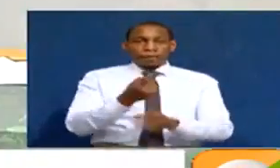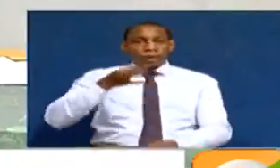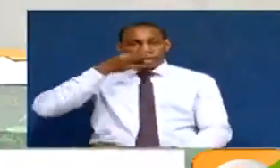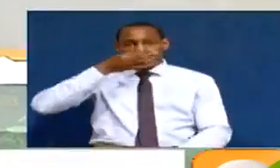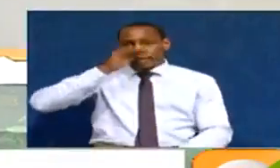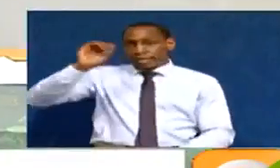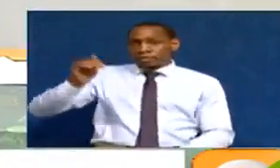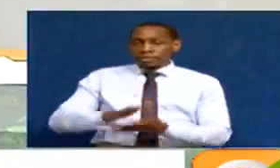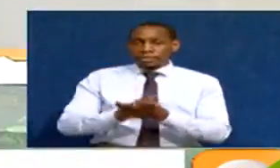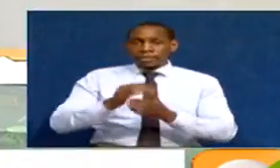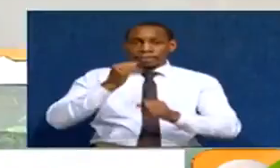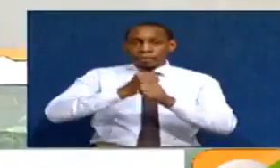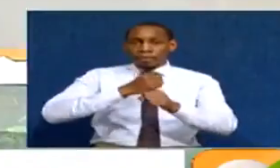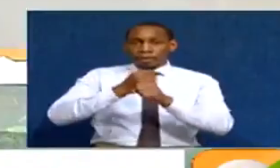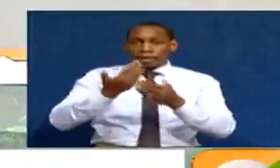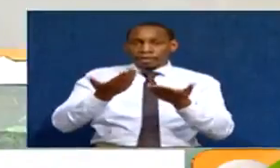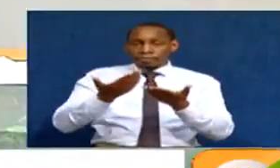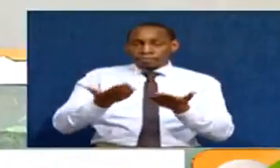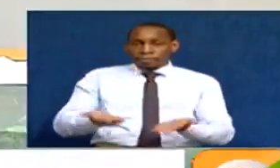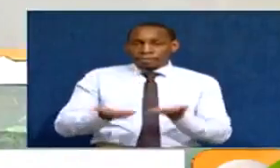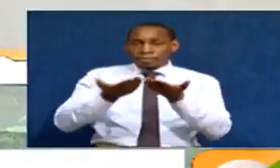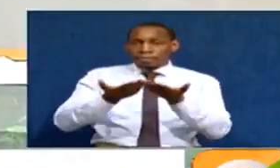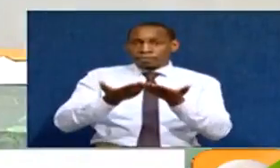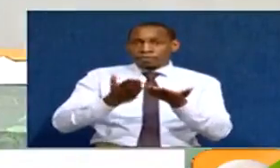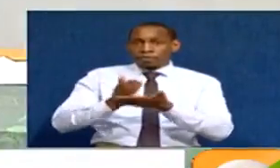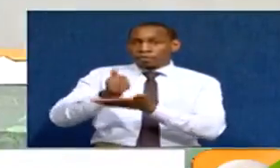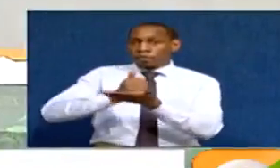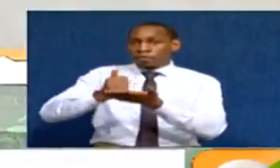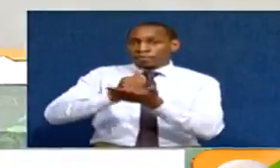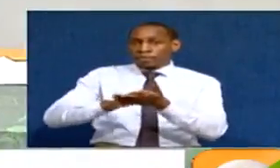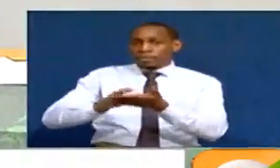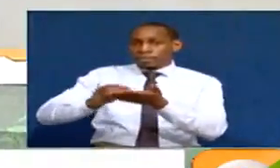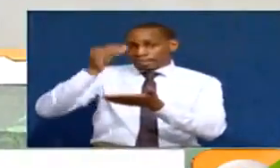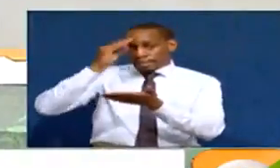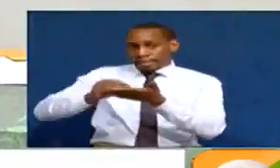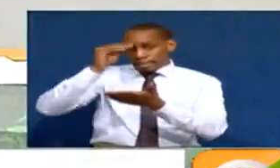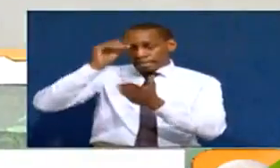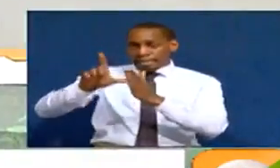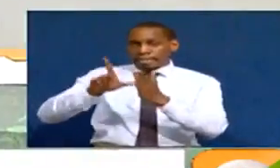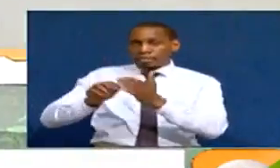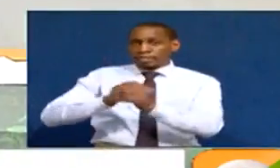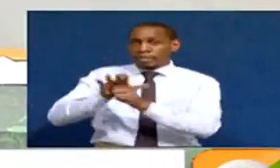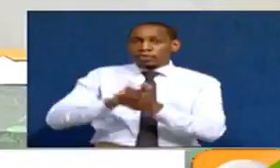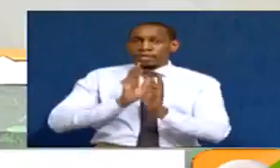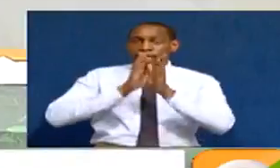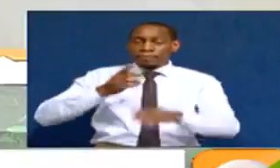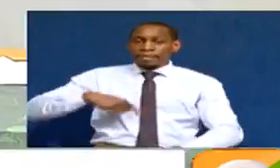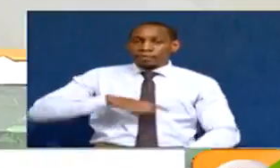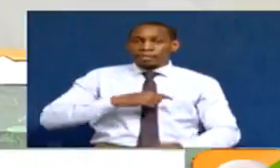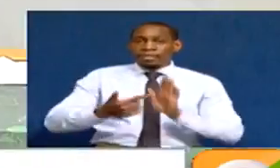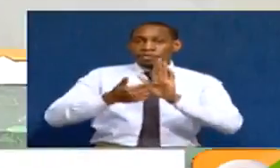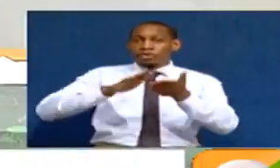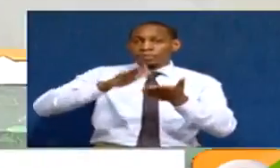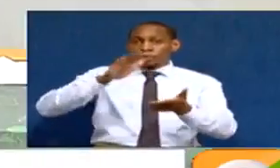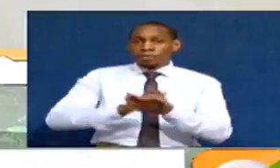County has improved this venture through grafting, having learnt a few lessons from the COVID-19 pandemic. Our very own Denis Otieno has